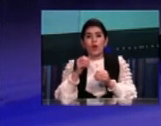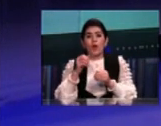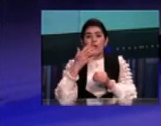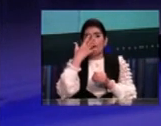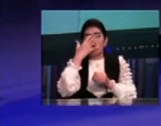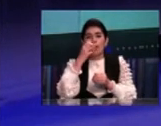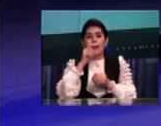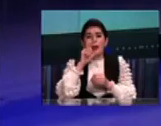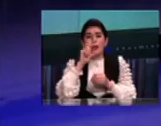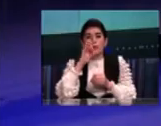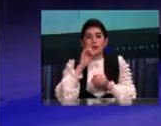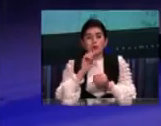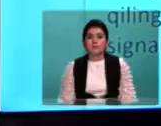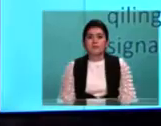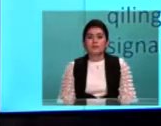fotoelementlar ta'sirida ishlaydi.